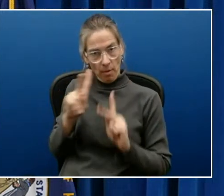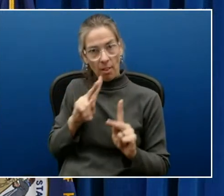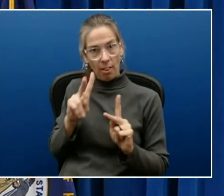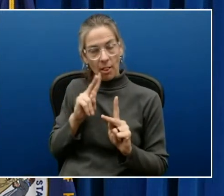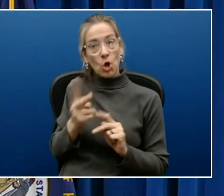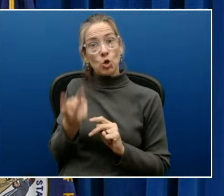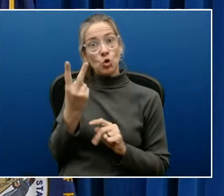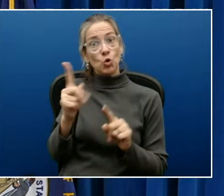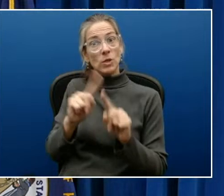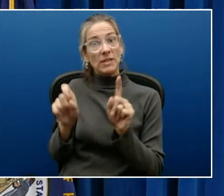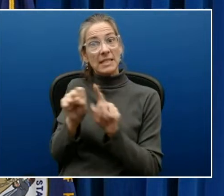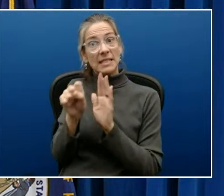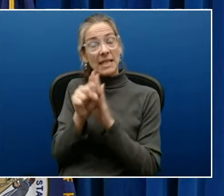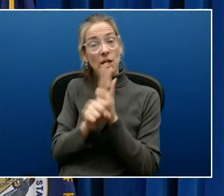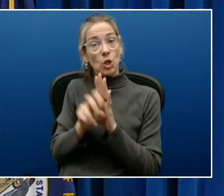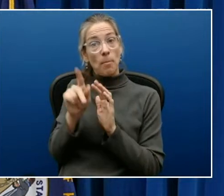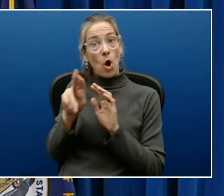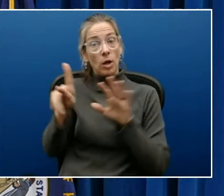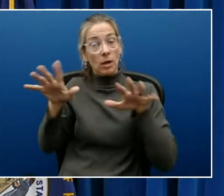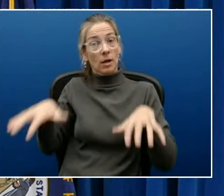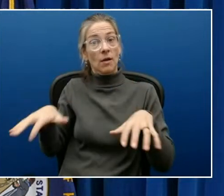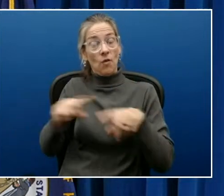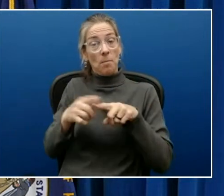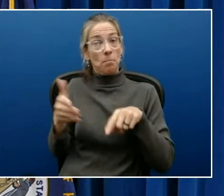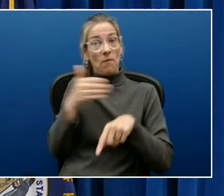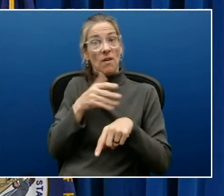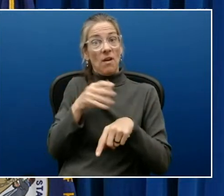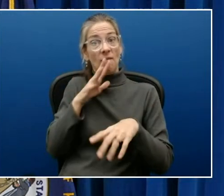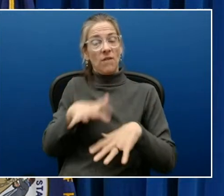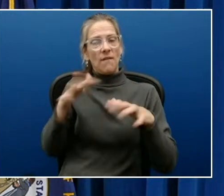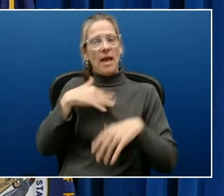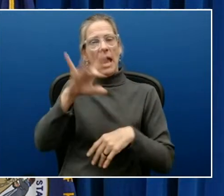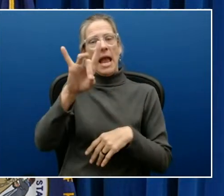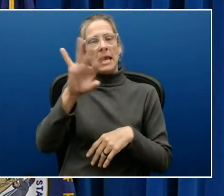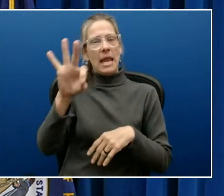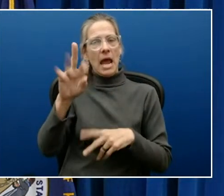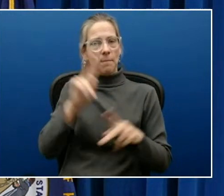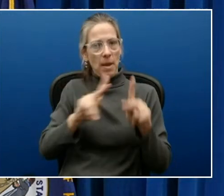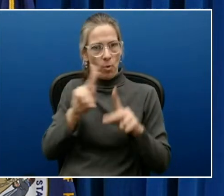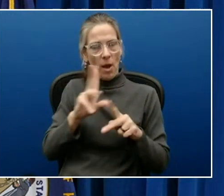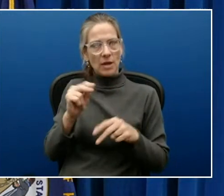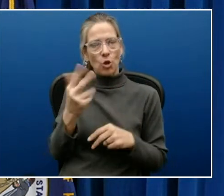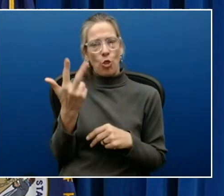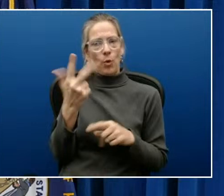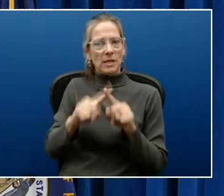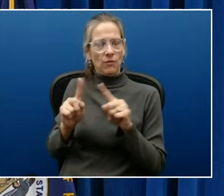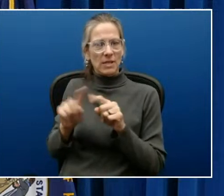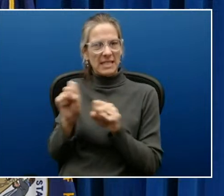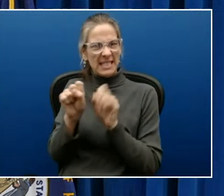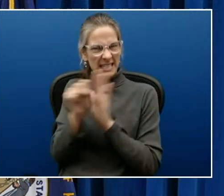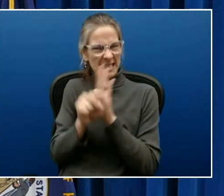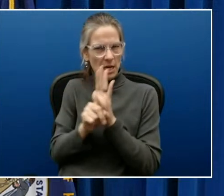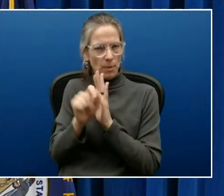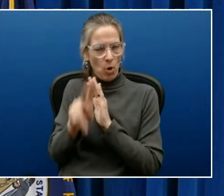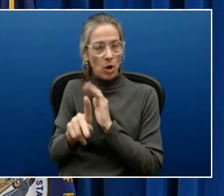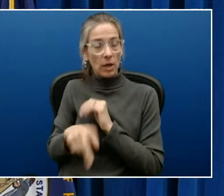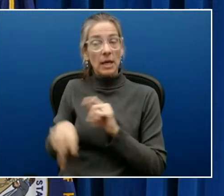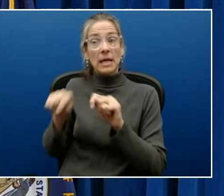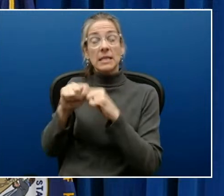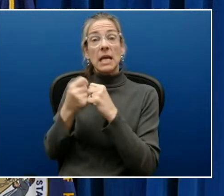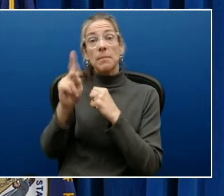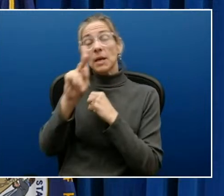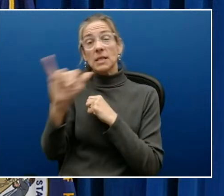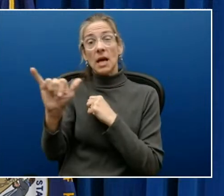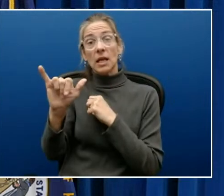parks. Additionally, from previous floods, we have 89 people at 3 state parks. The Team Kentucky Storm Relief Fund is still